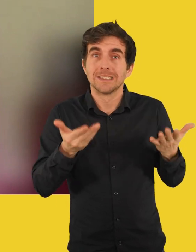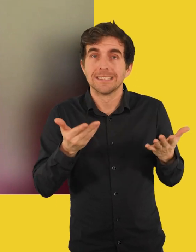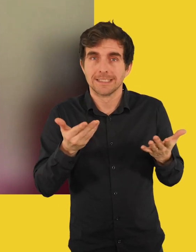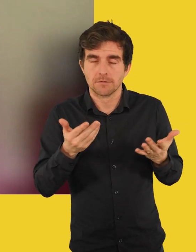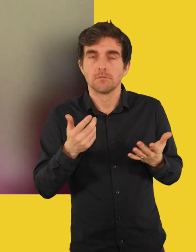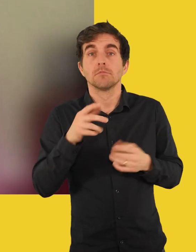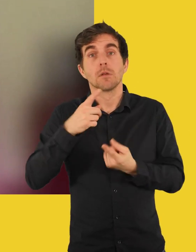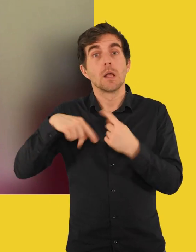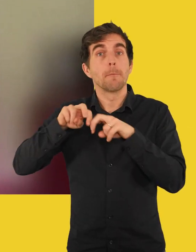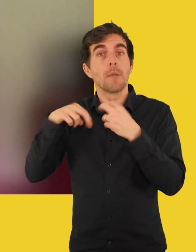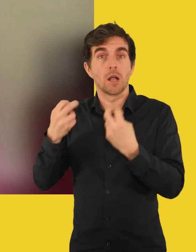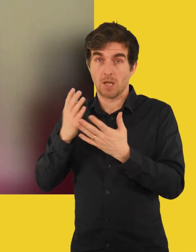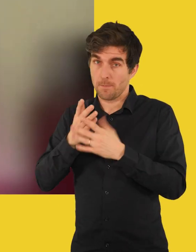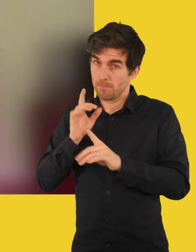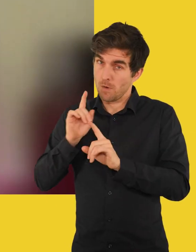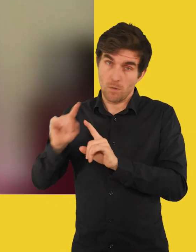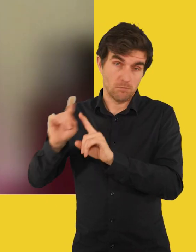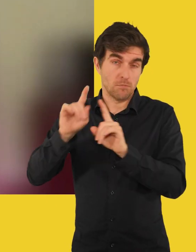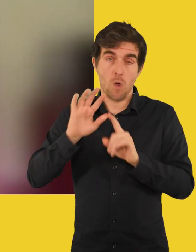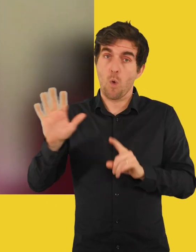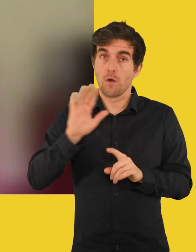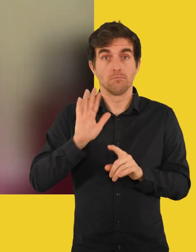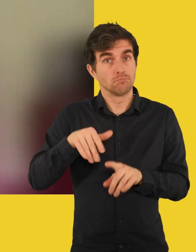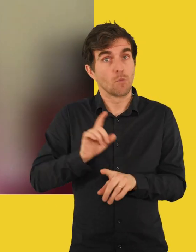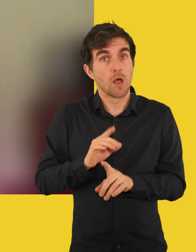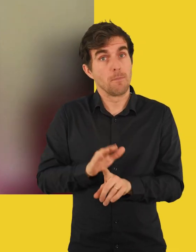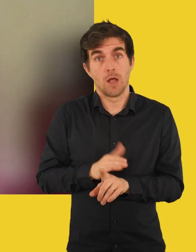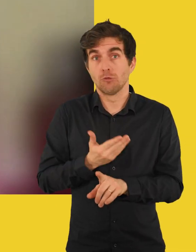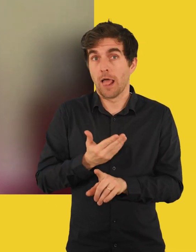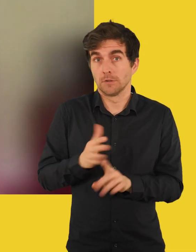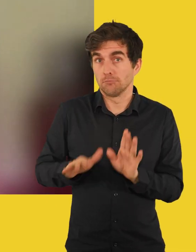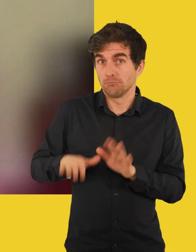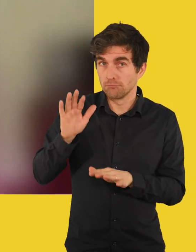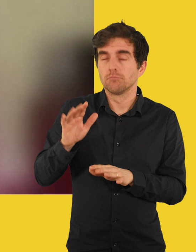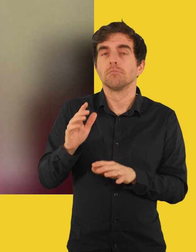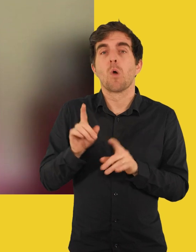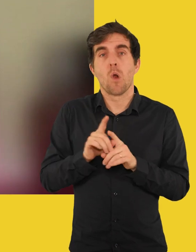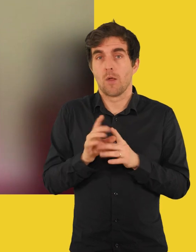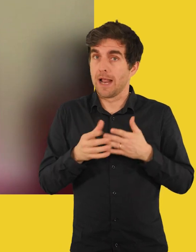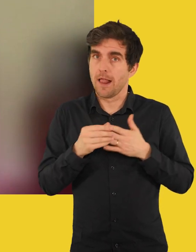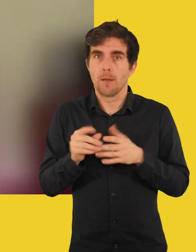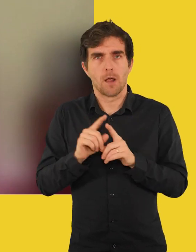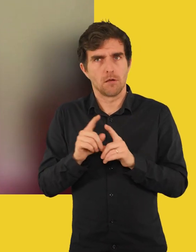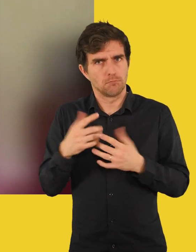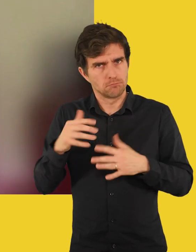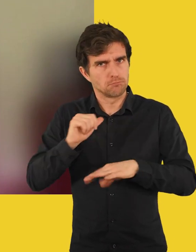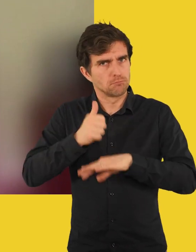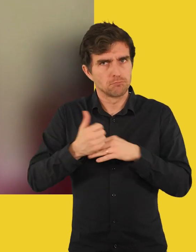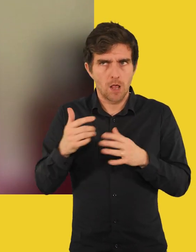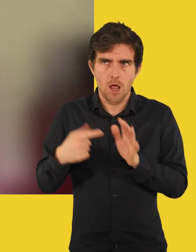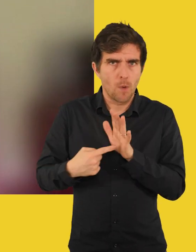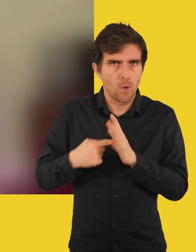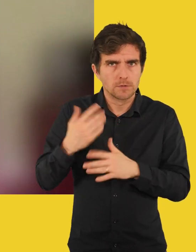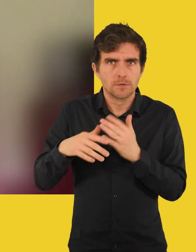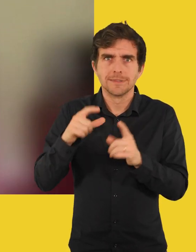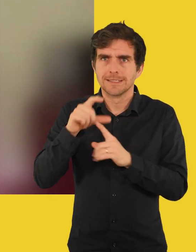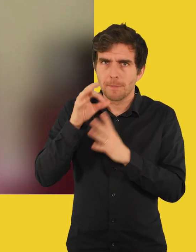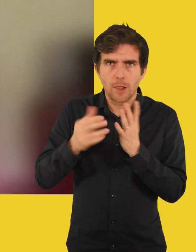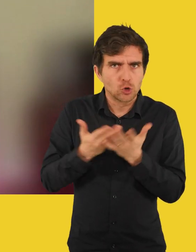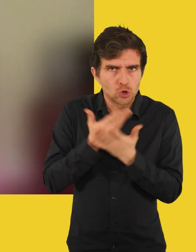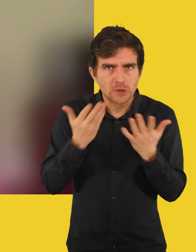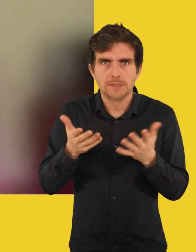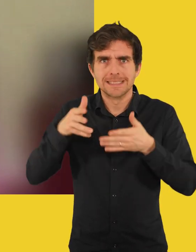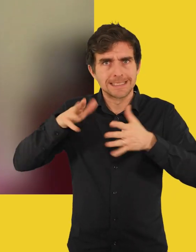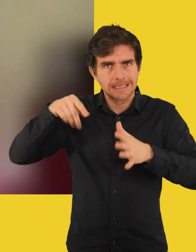economic justice. All the panelists are from marginalized backgrounds, not only leading, but pioneering great work in